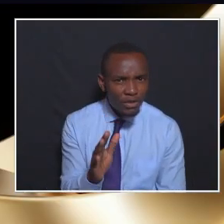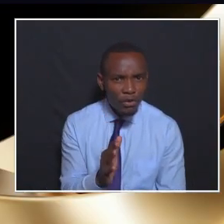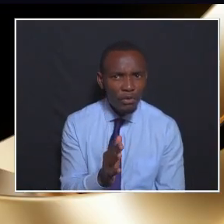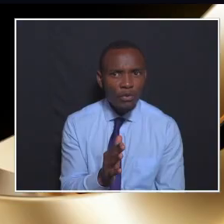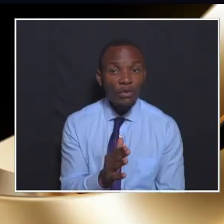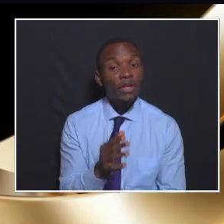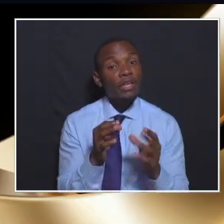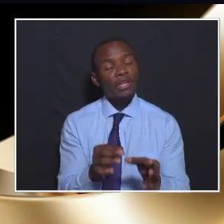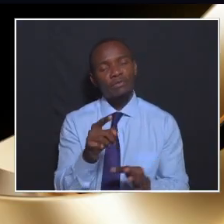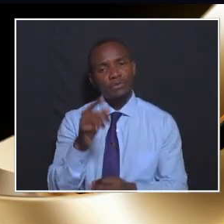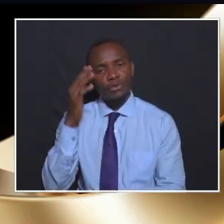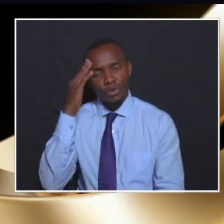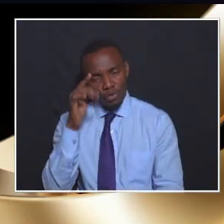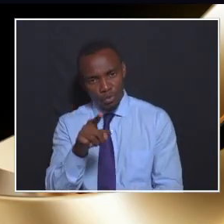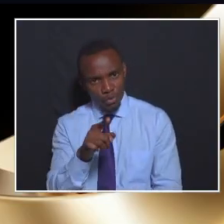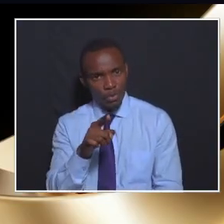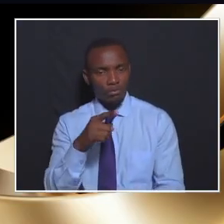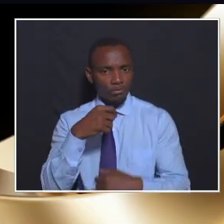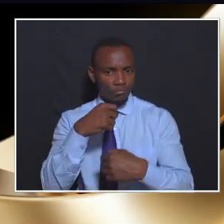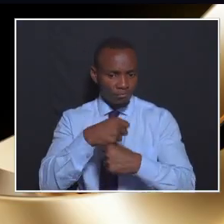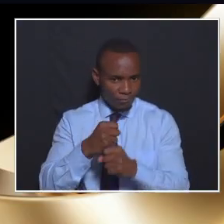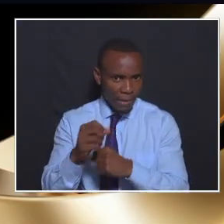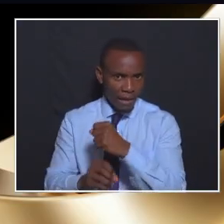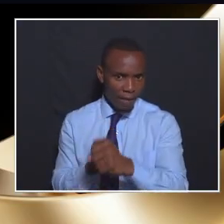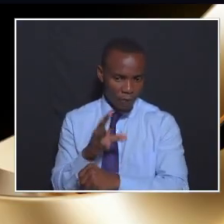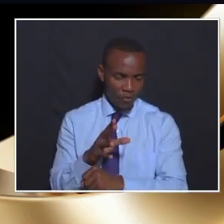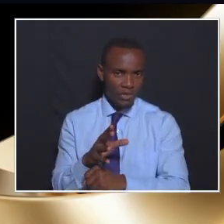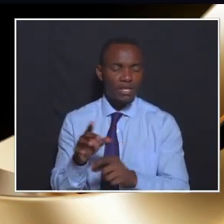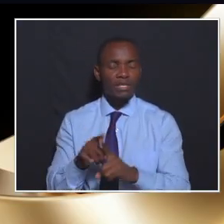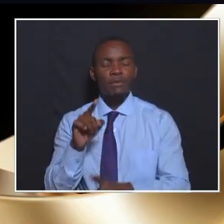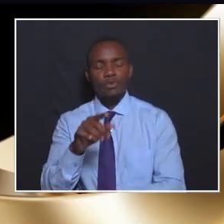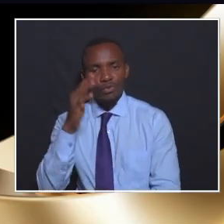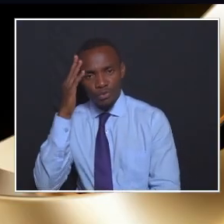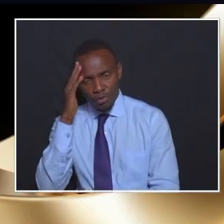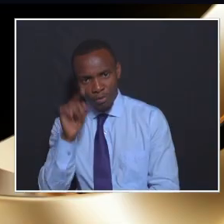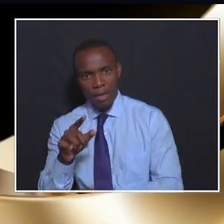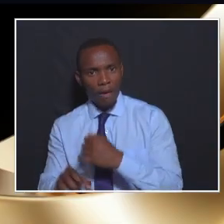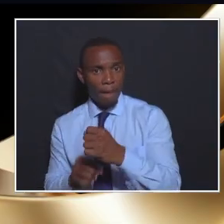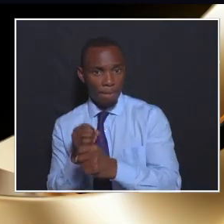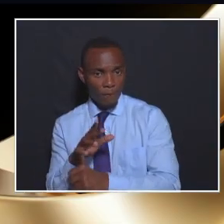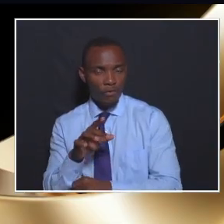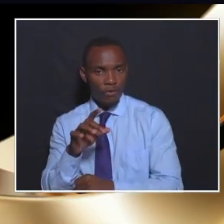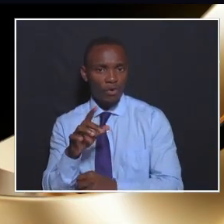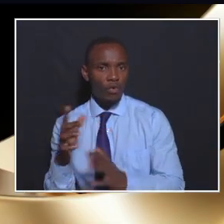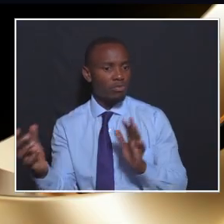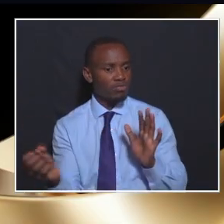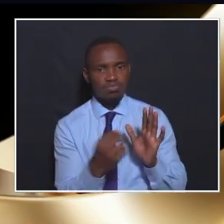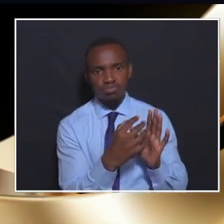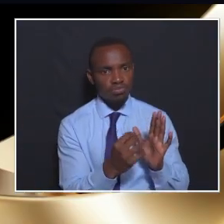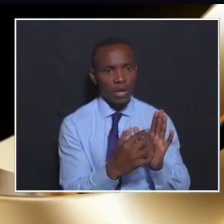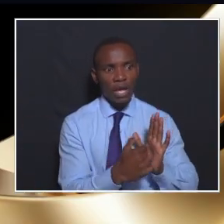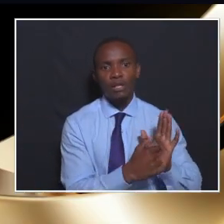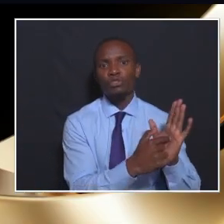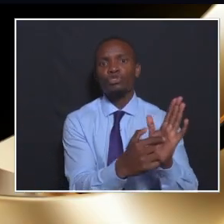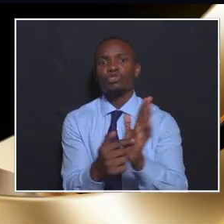If you know that you're going to make a movie, and that movie is going to go for theatrical releases in in cinemas across